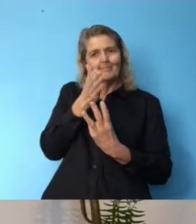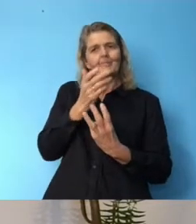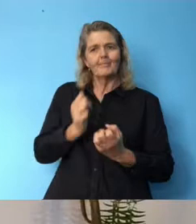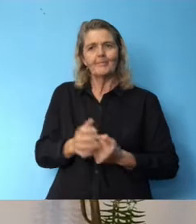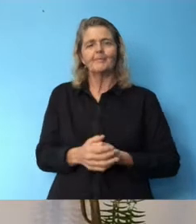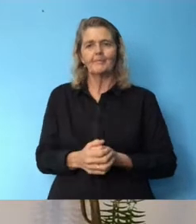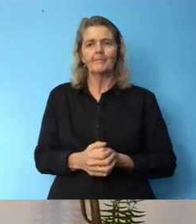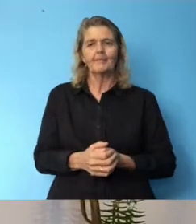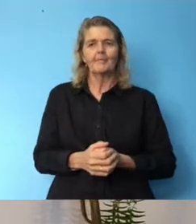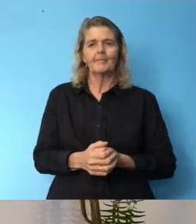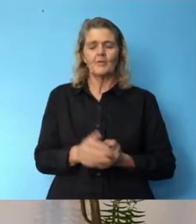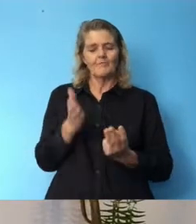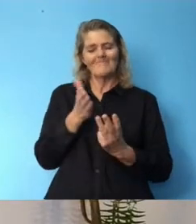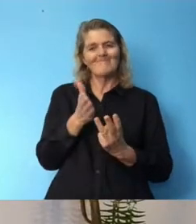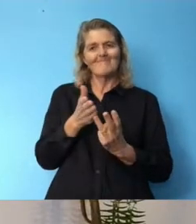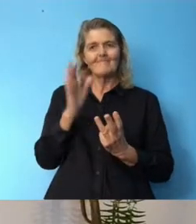So this was our yellow green.